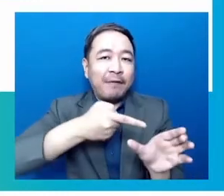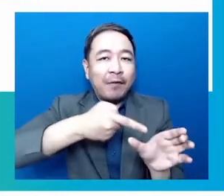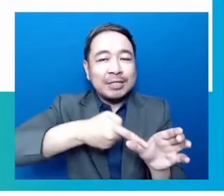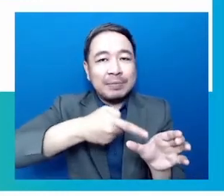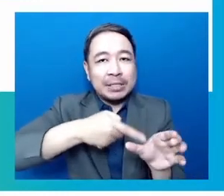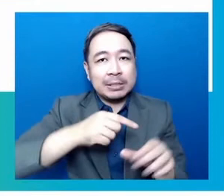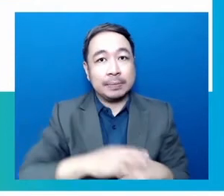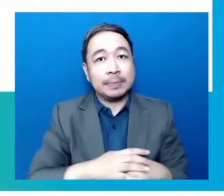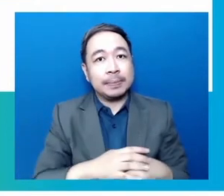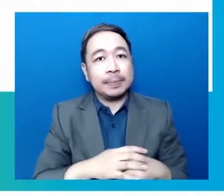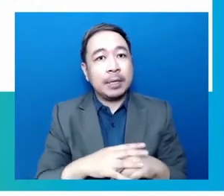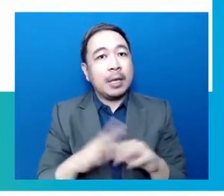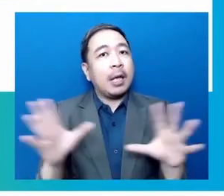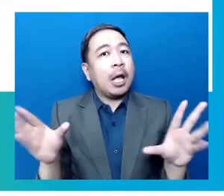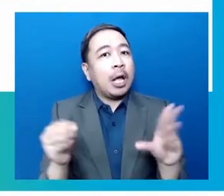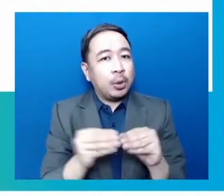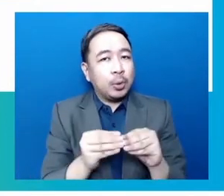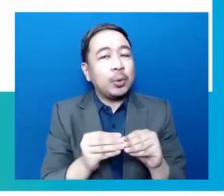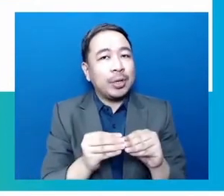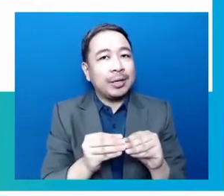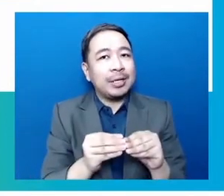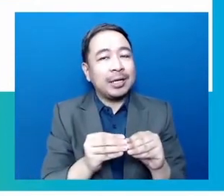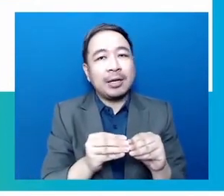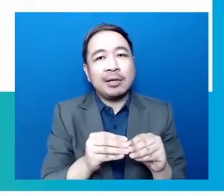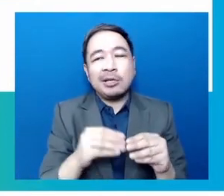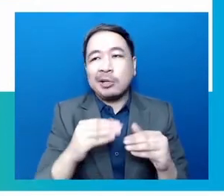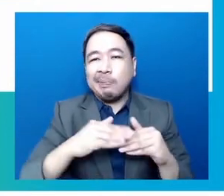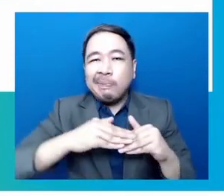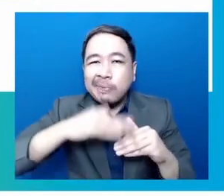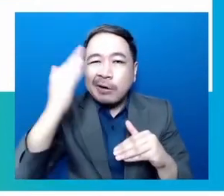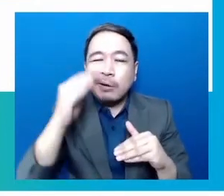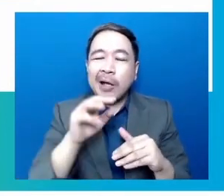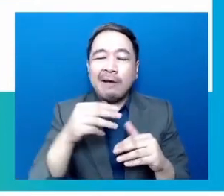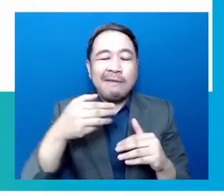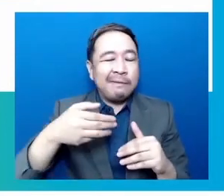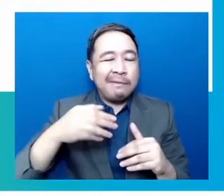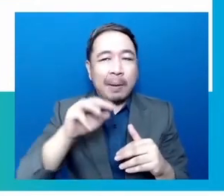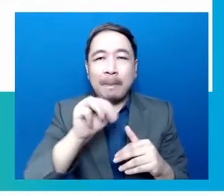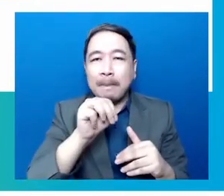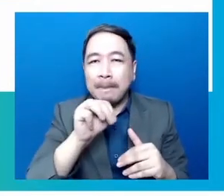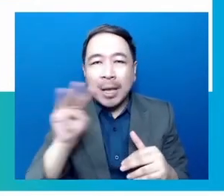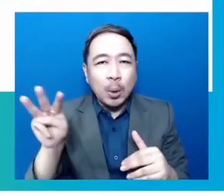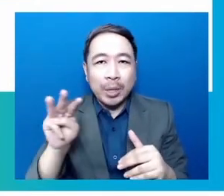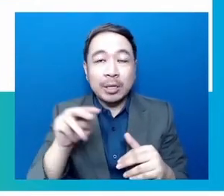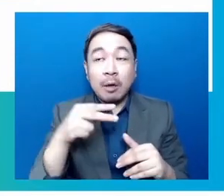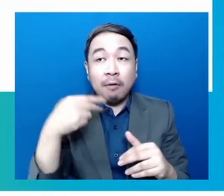20,000 megawatt, around 22,000 megawatt. It's now